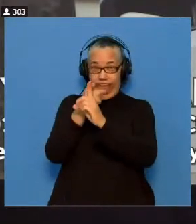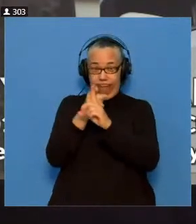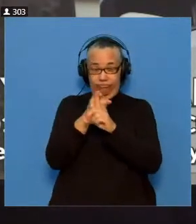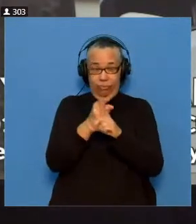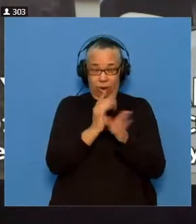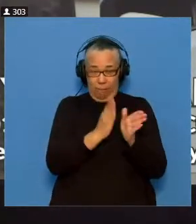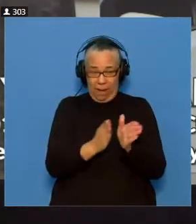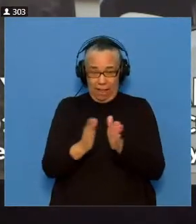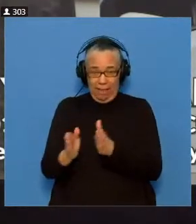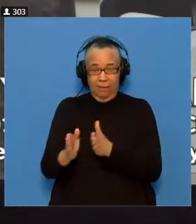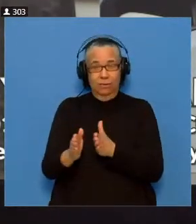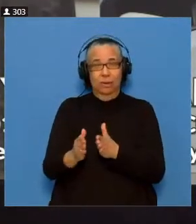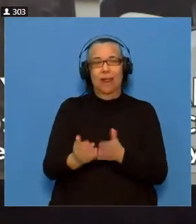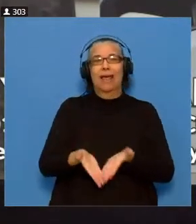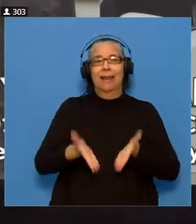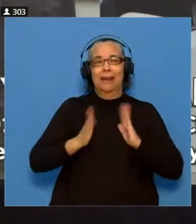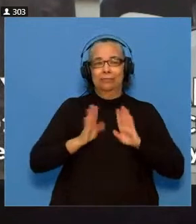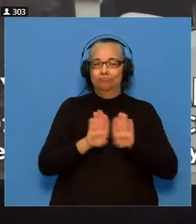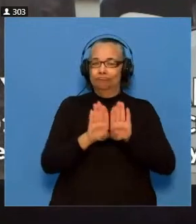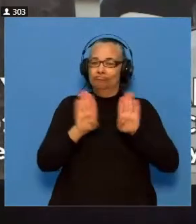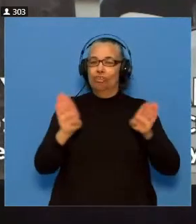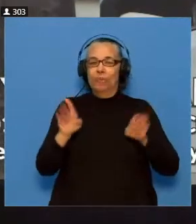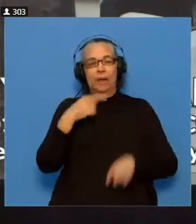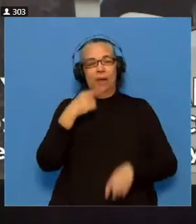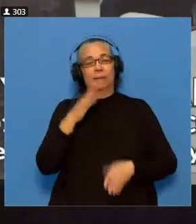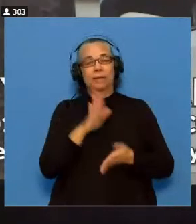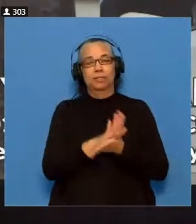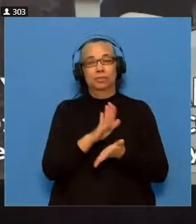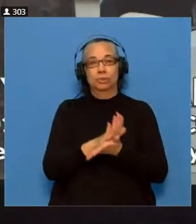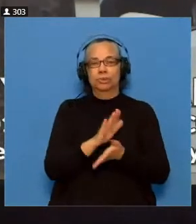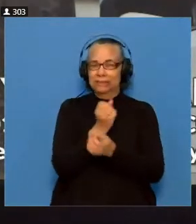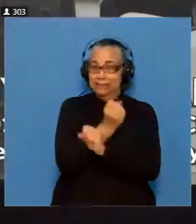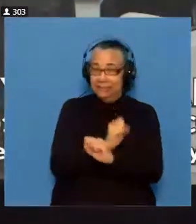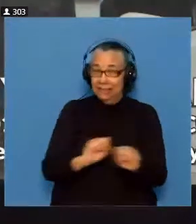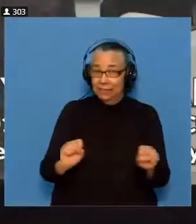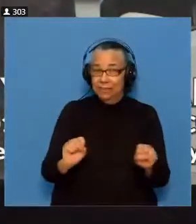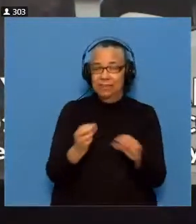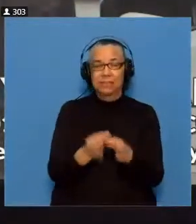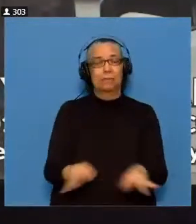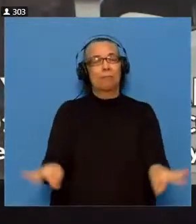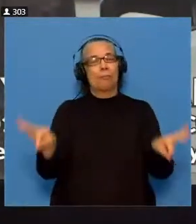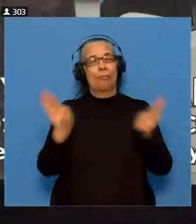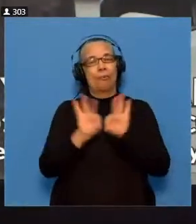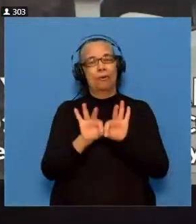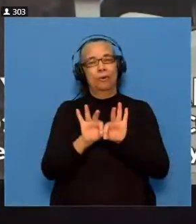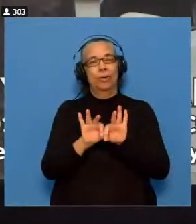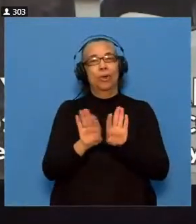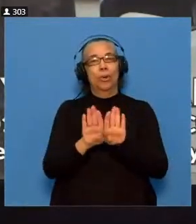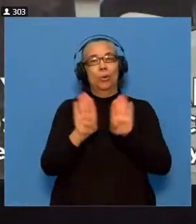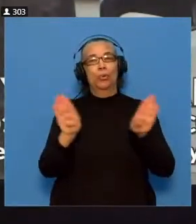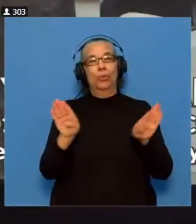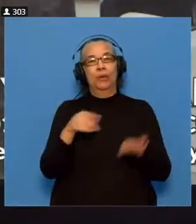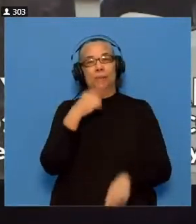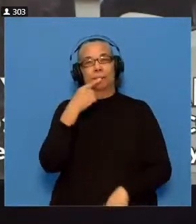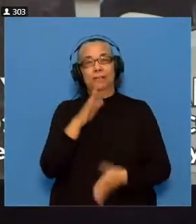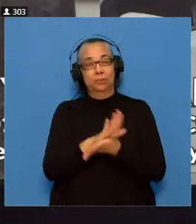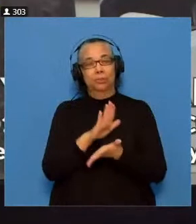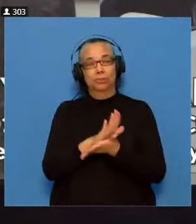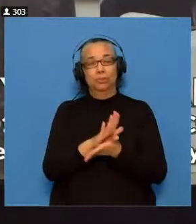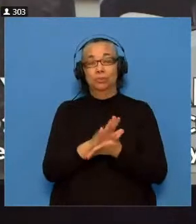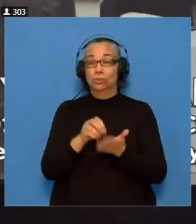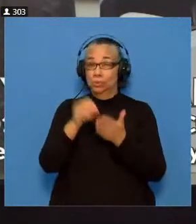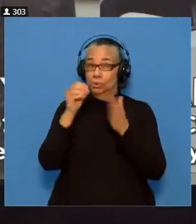allow us to open our public schools safely, as it is of utmost importance that we are able to open our public schools to